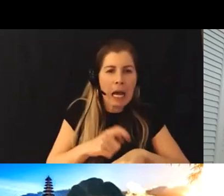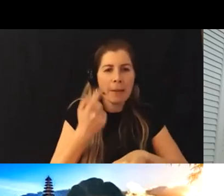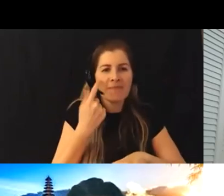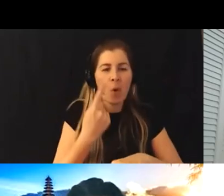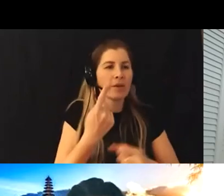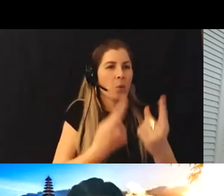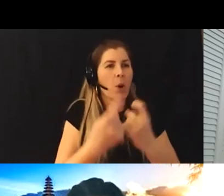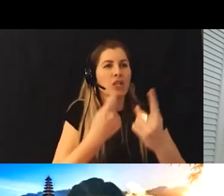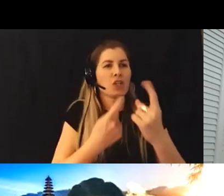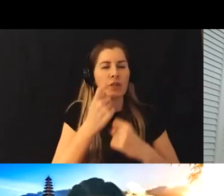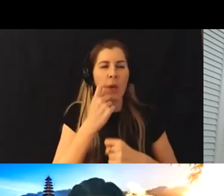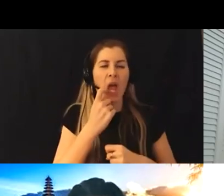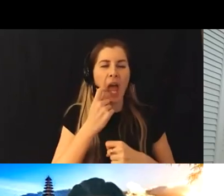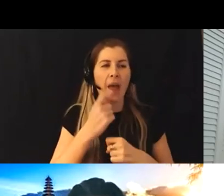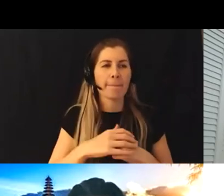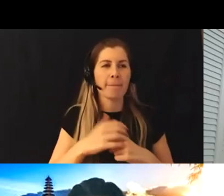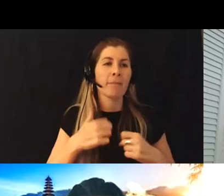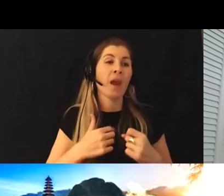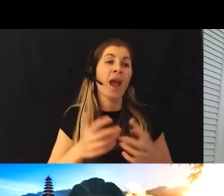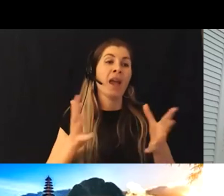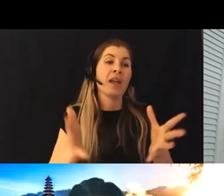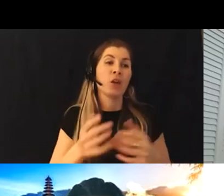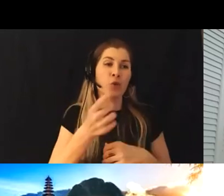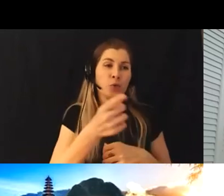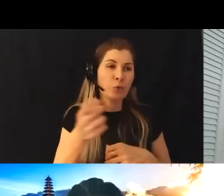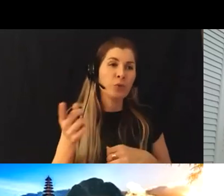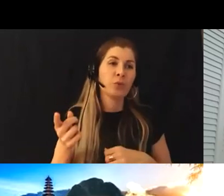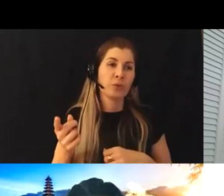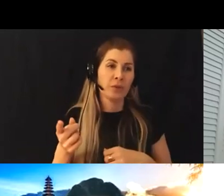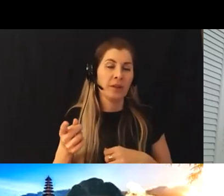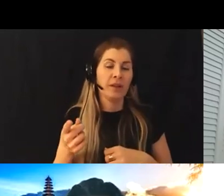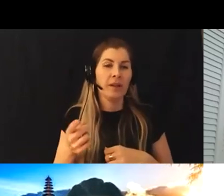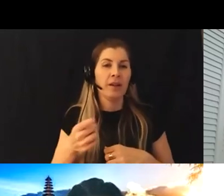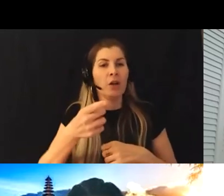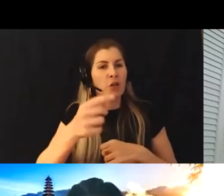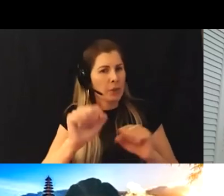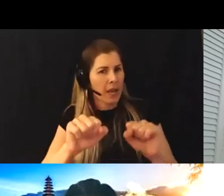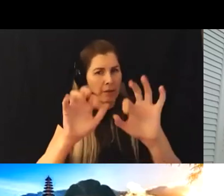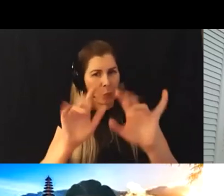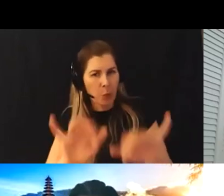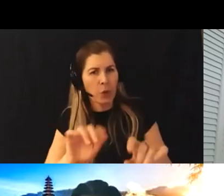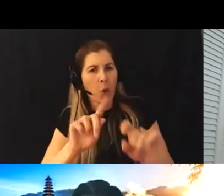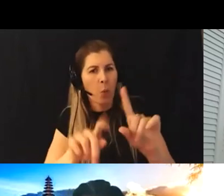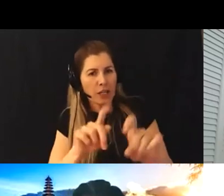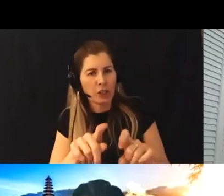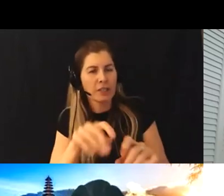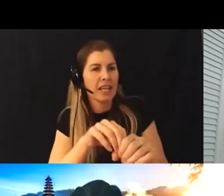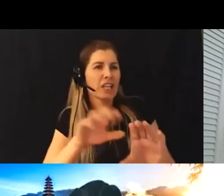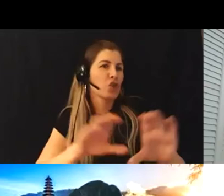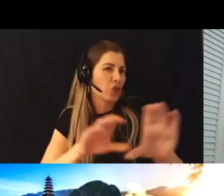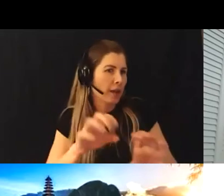questions. I'm going to encourage people to go ahead and type questions into the chat if you have some right